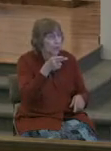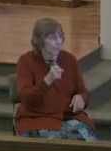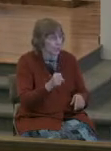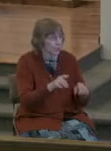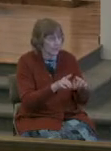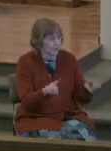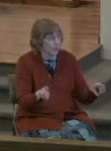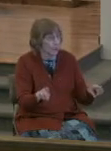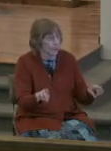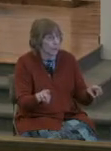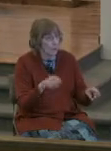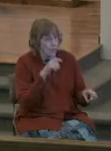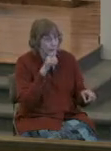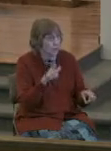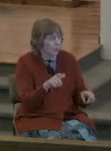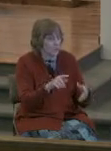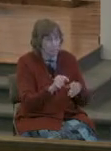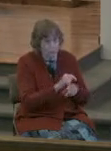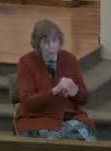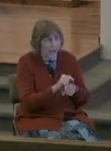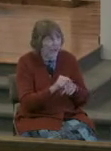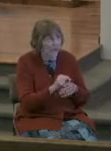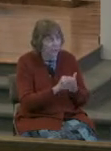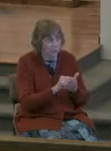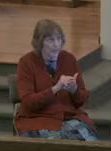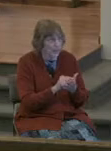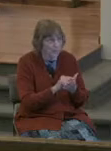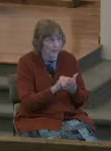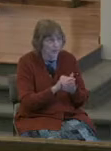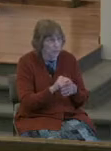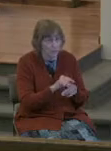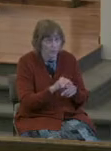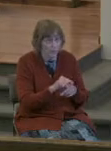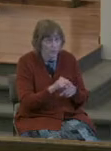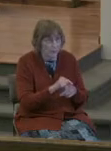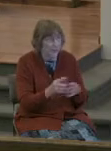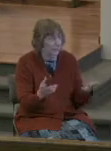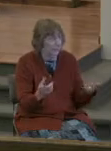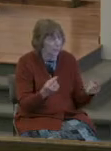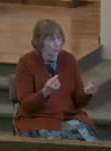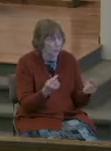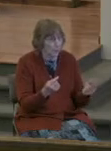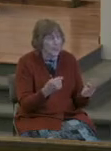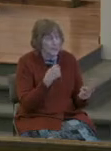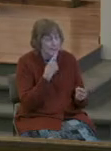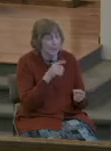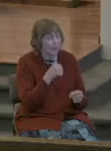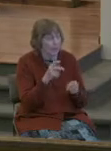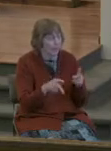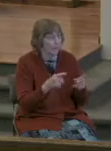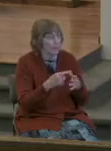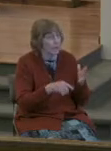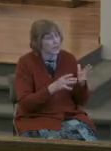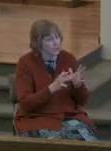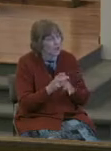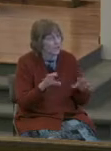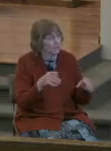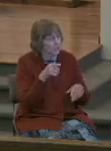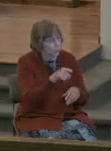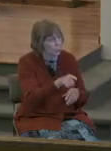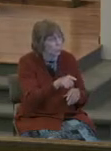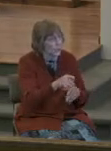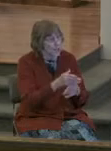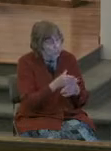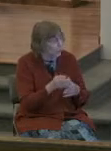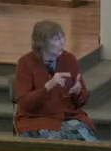need extensive training. All we have to do is tell others what Jesus did for us. Share scripture that we know, sure.